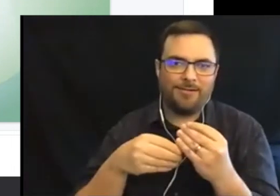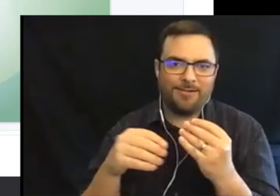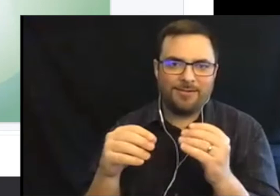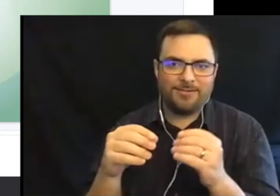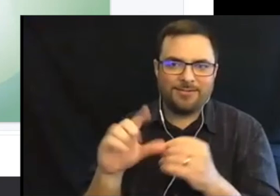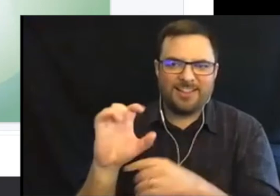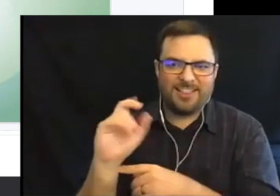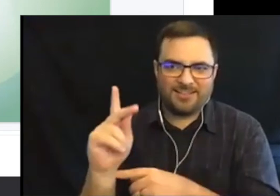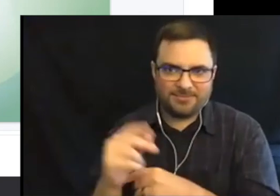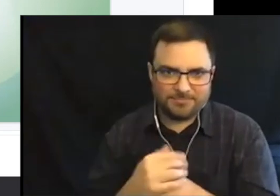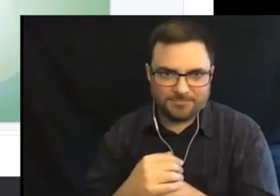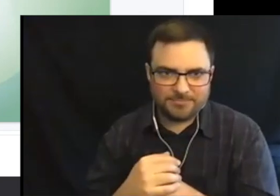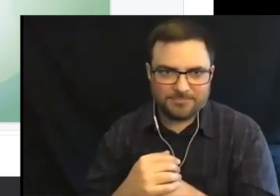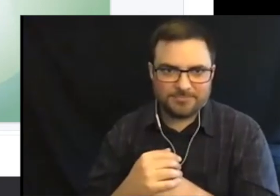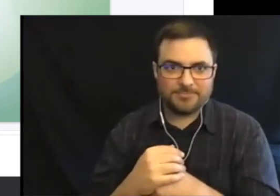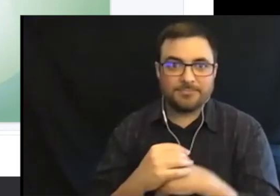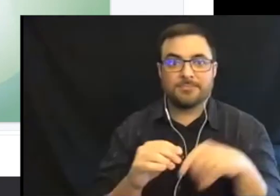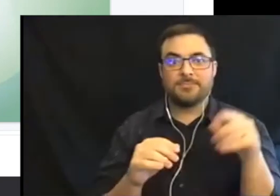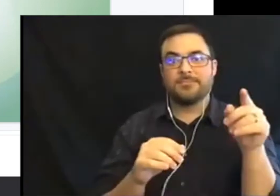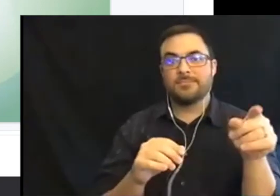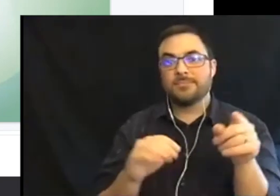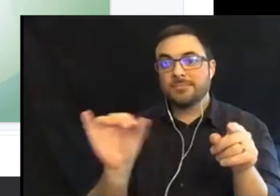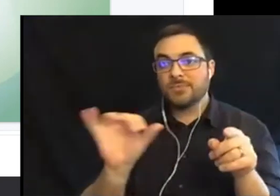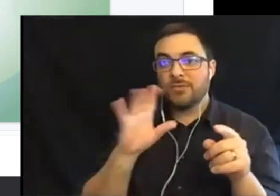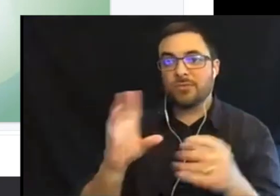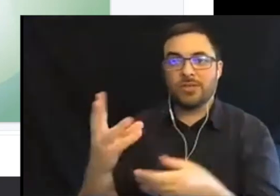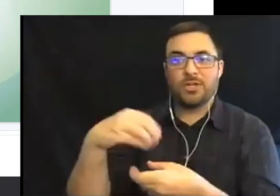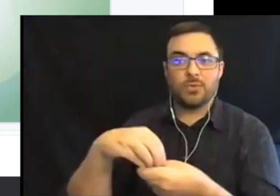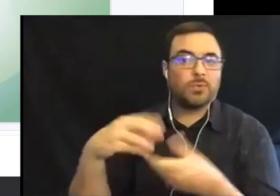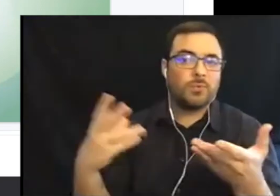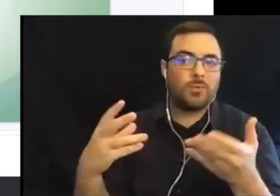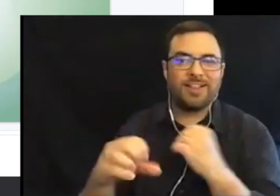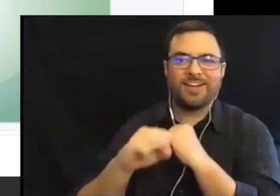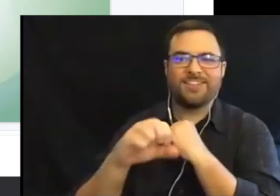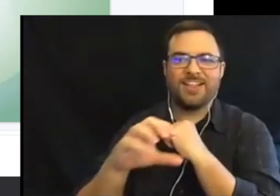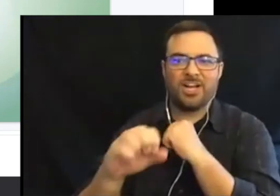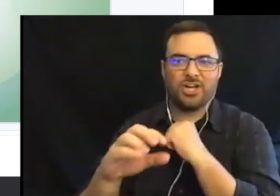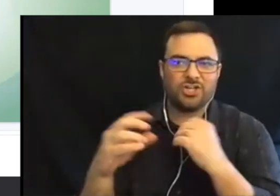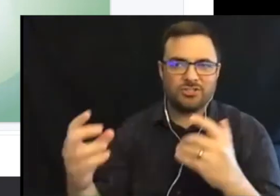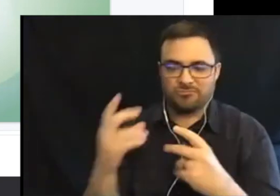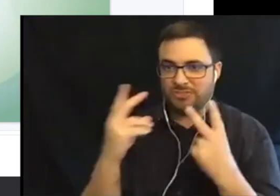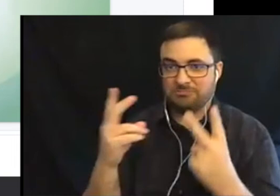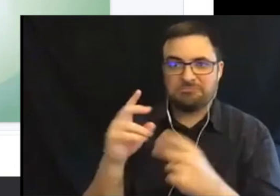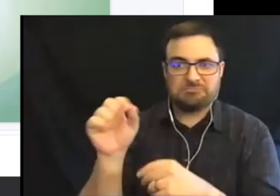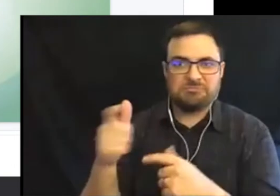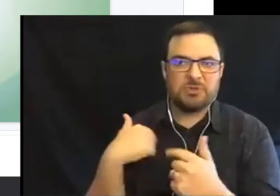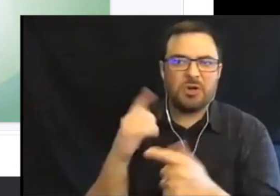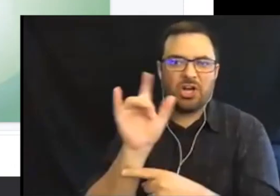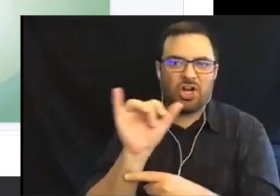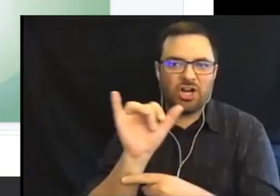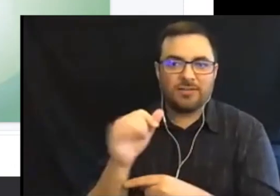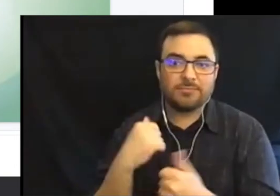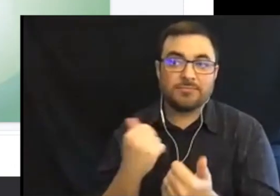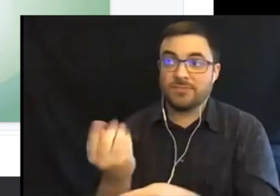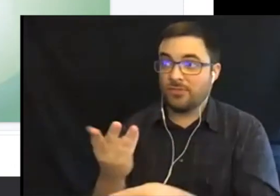from our event if you want to see sort of what that flyer looks like in case you missed it. So if anyone has any questions, you can put it in chat. A few of the